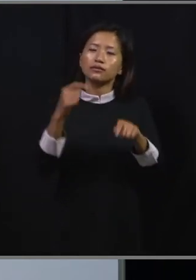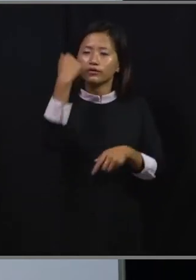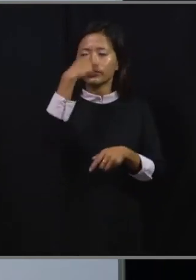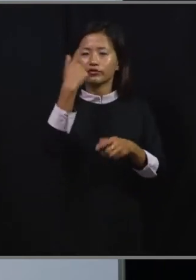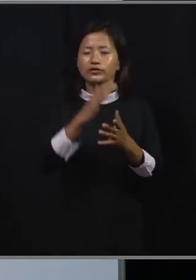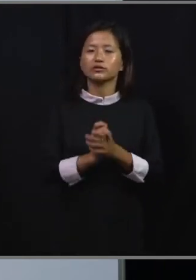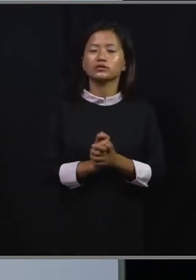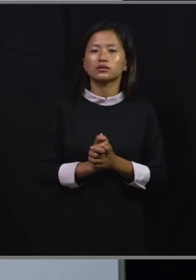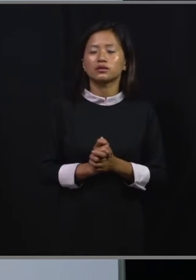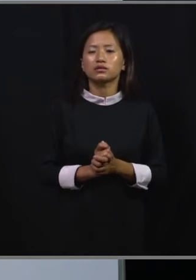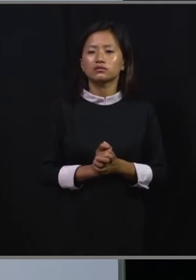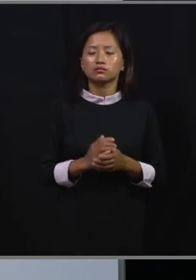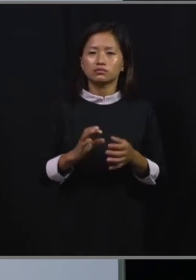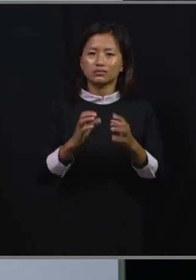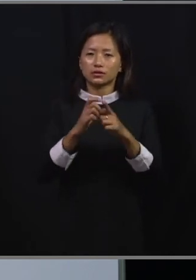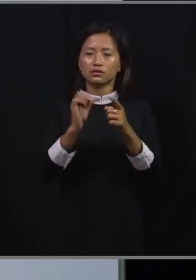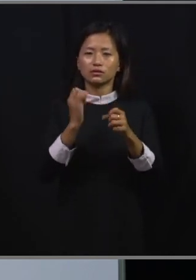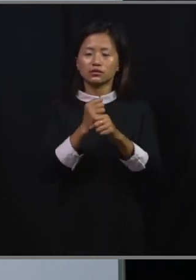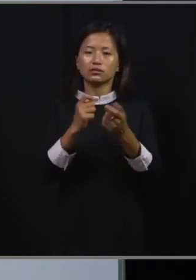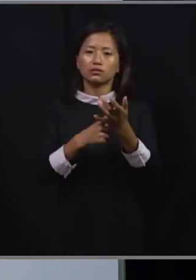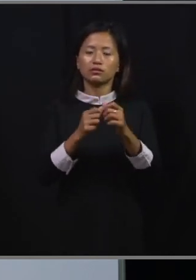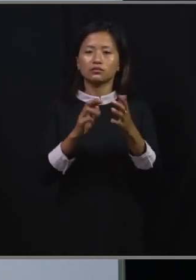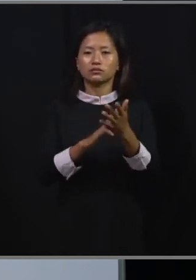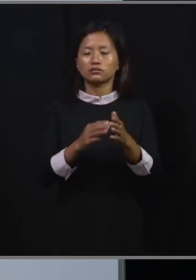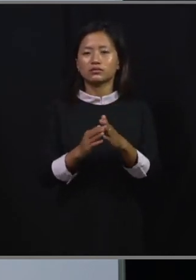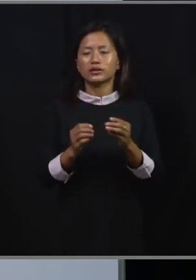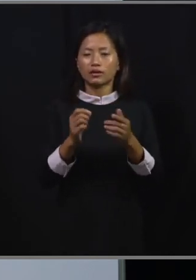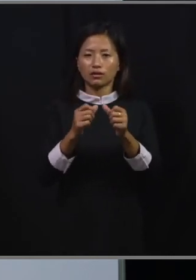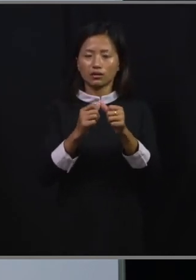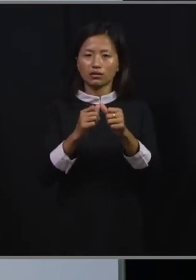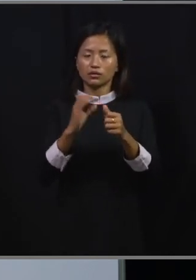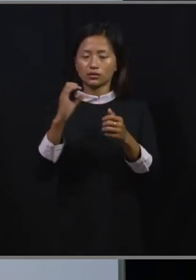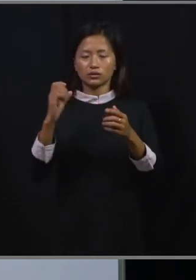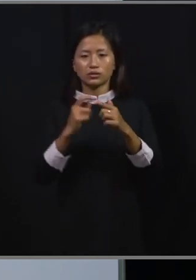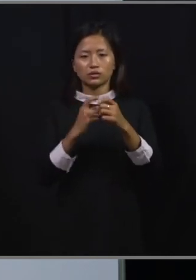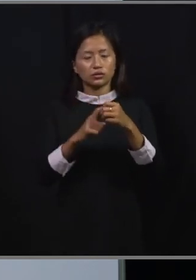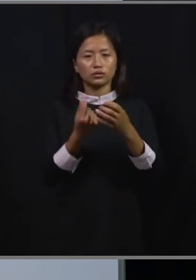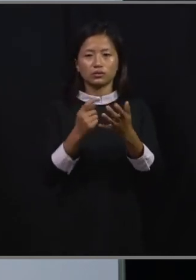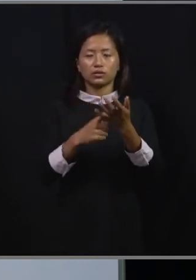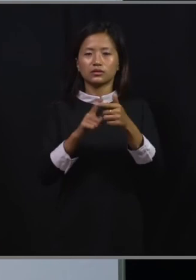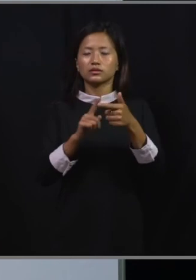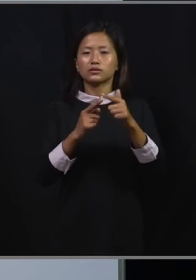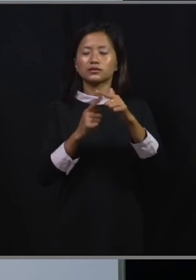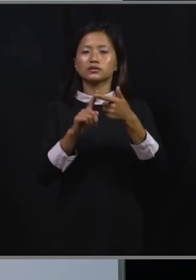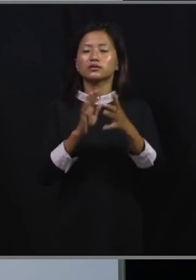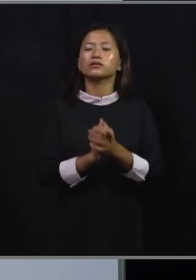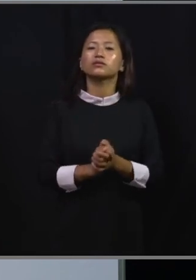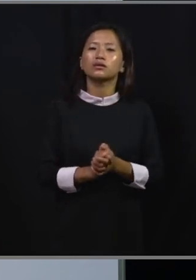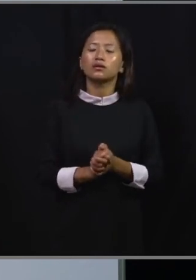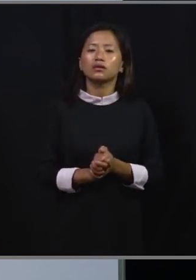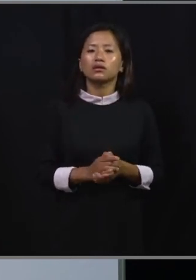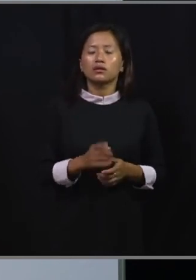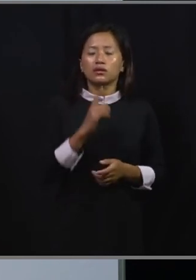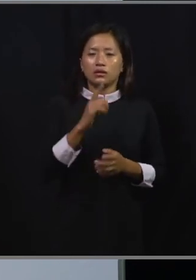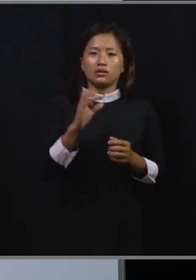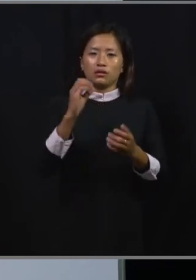this, okay, diagram is not accurate, but I am just to make you feel. Okay, if I draw the locus of